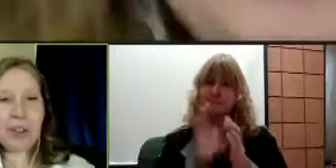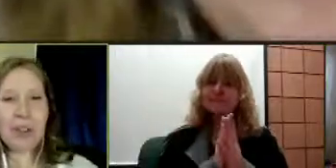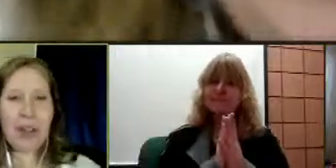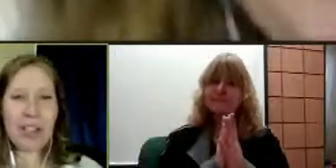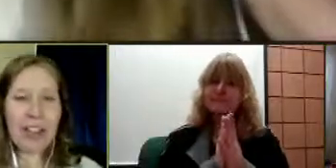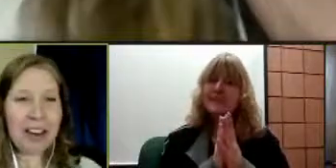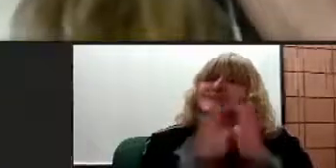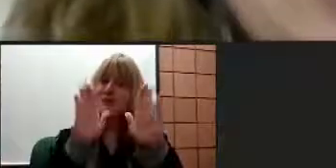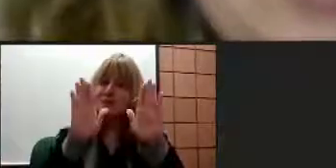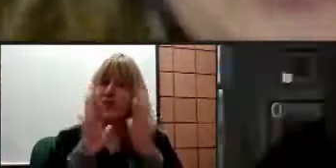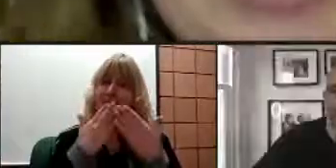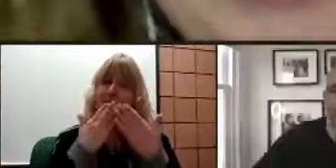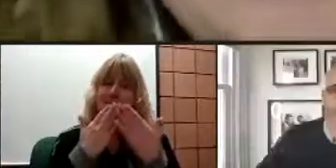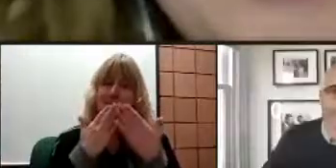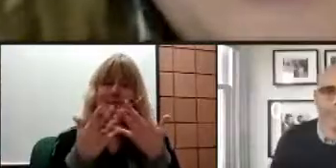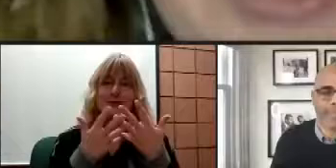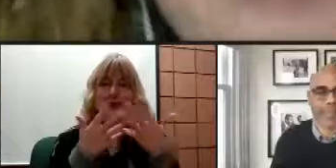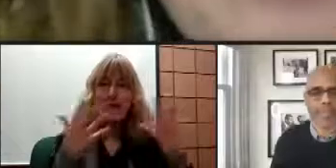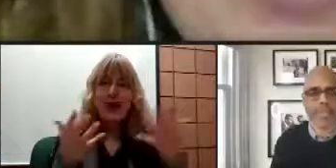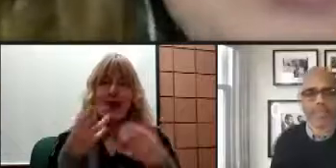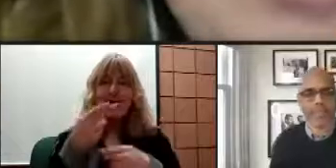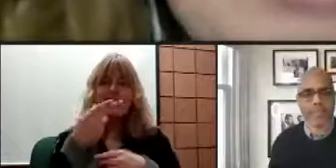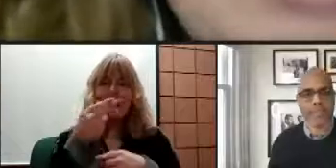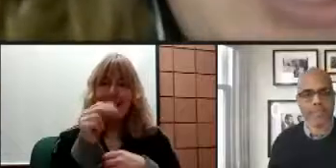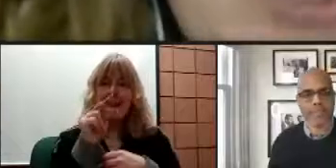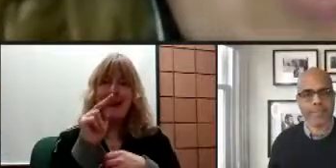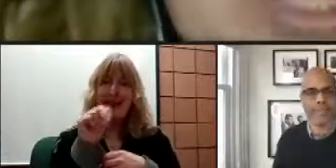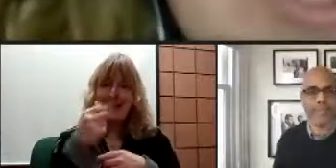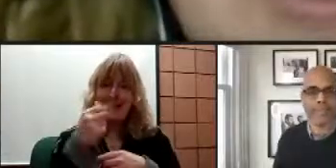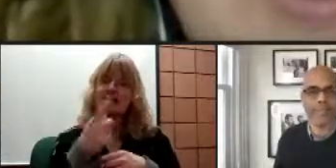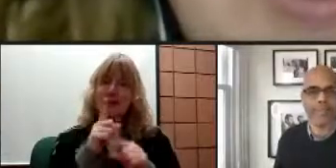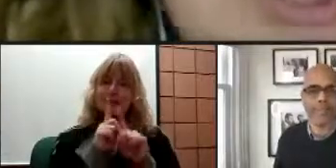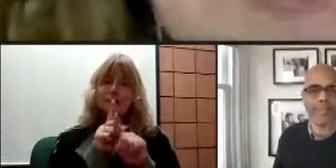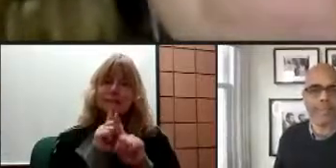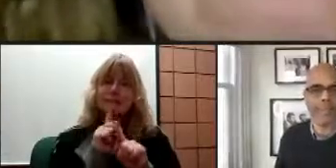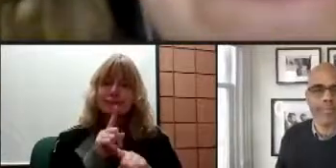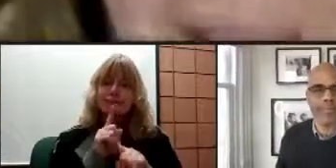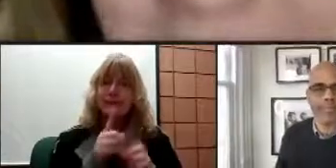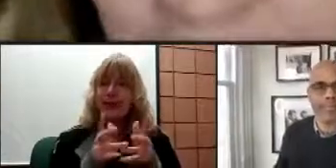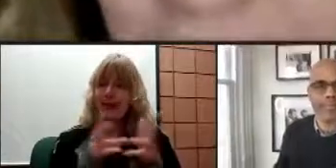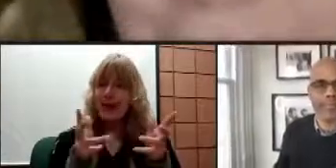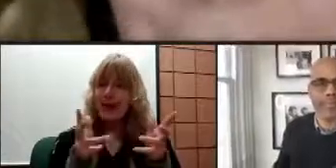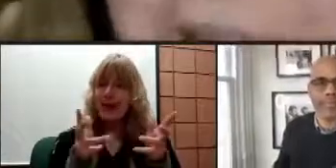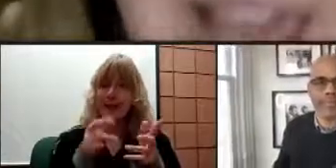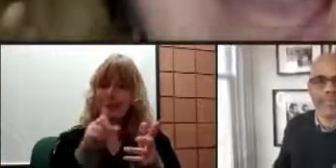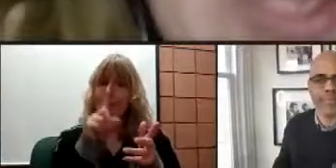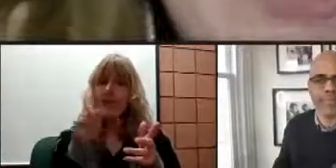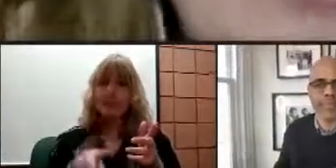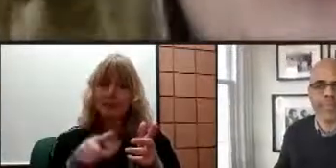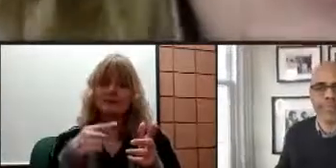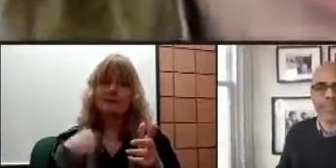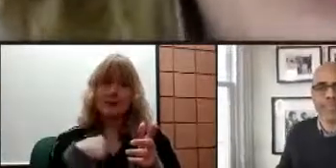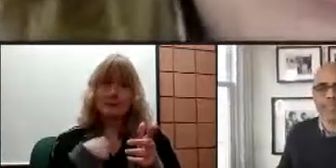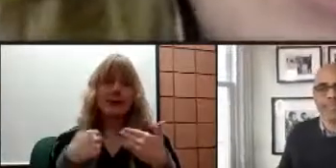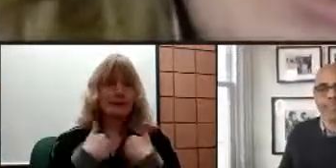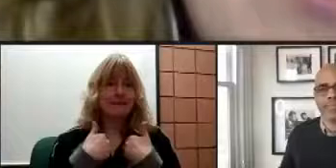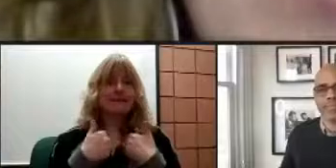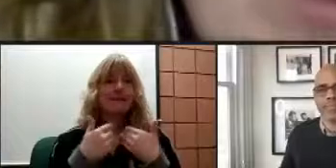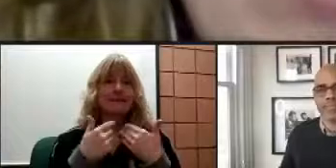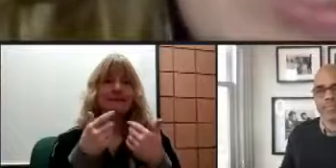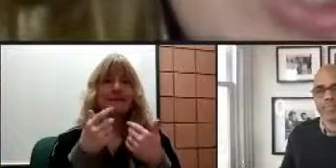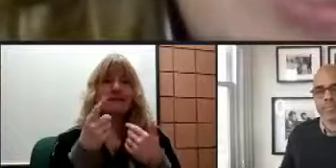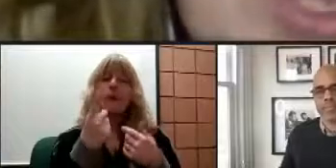Great. Thank you so much, Hannah. You answered a lot of the questions that we that we had. The